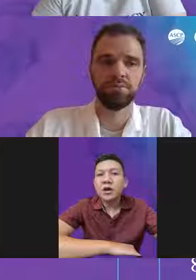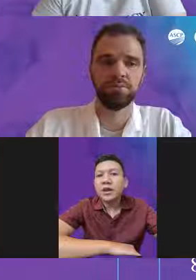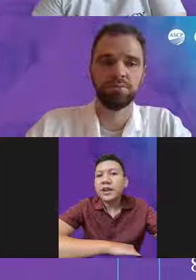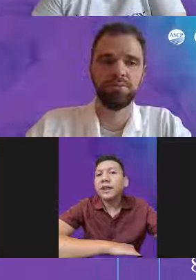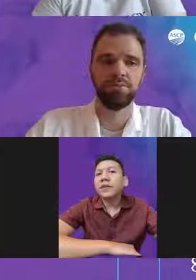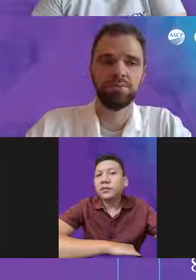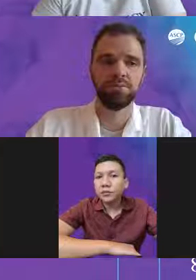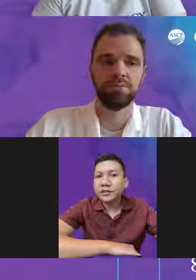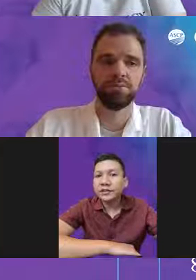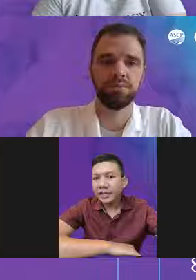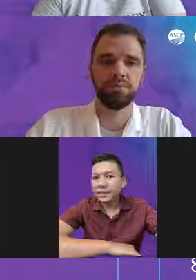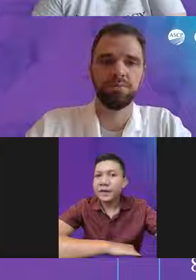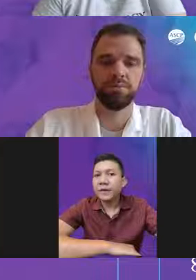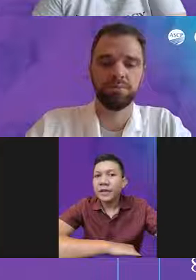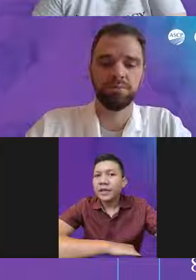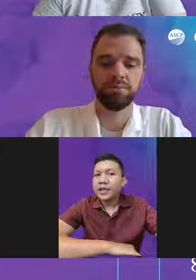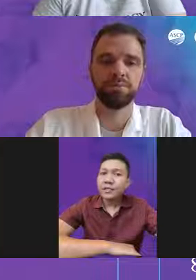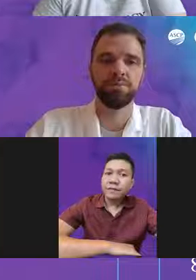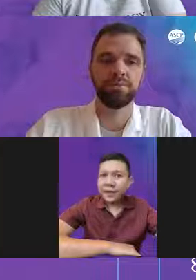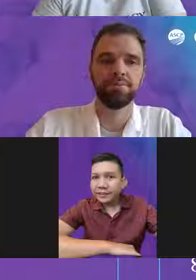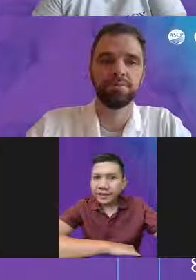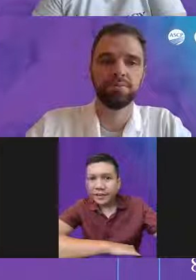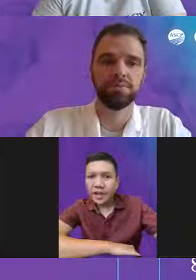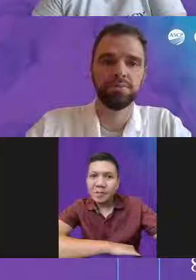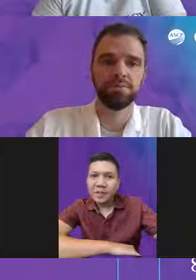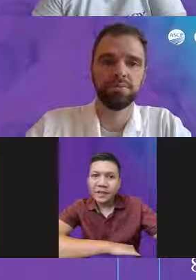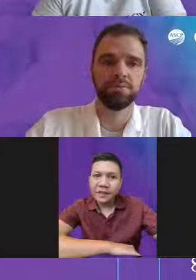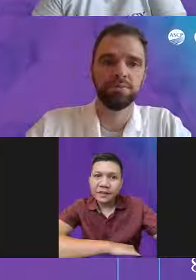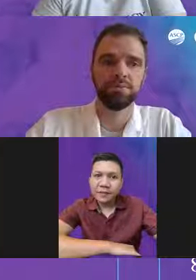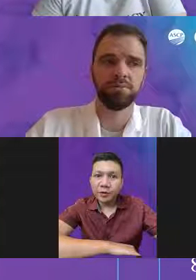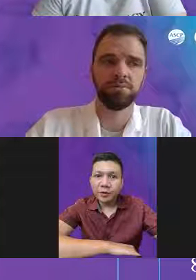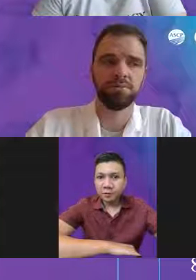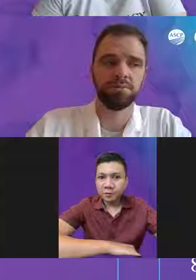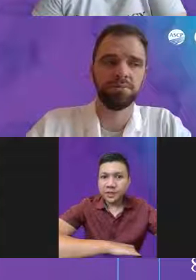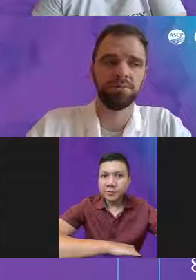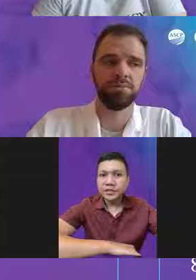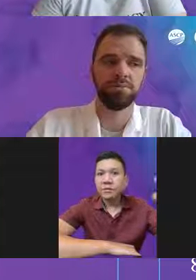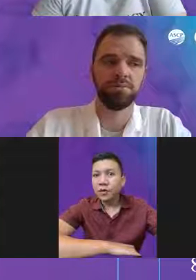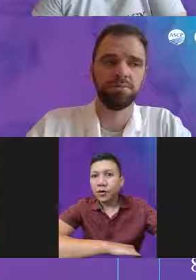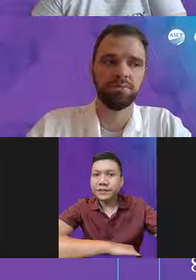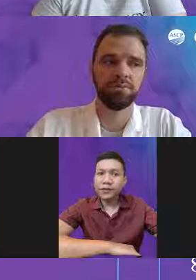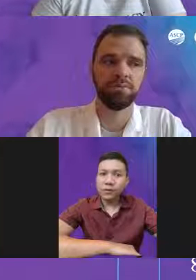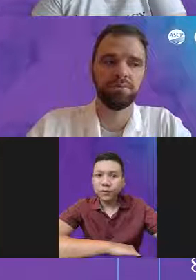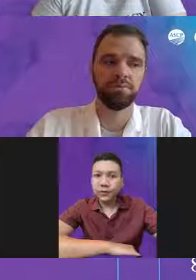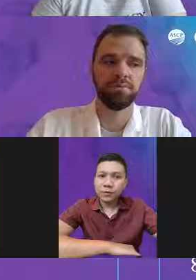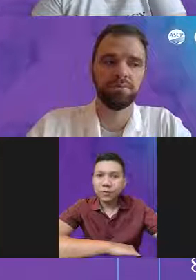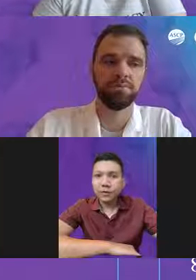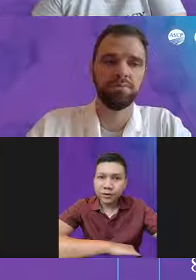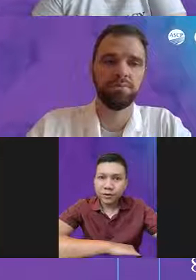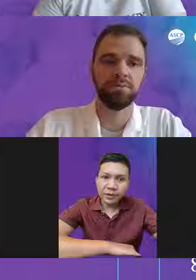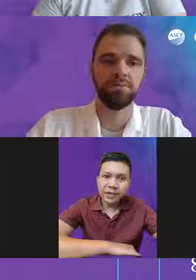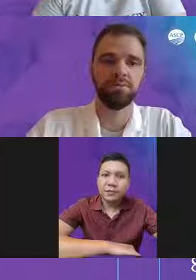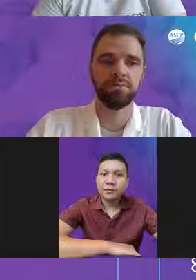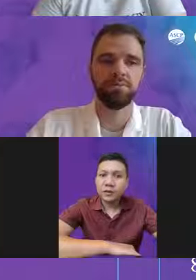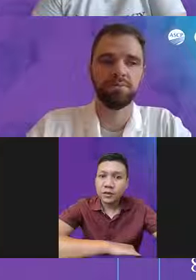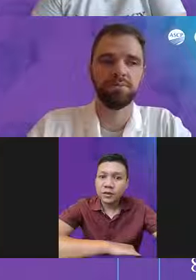decreased RNA and organelles in there. So if anything, in the peripheral blood, we'll see more of the orthochromic